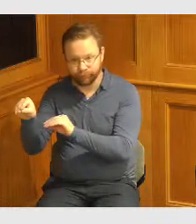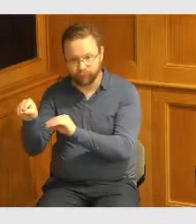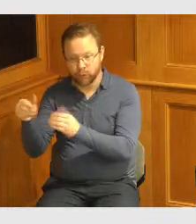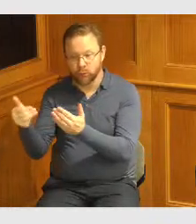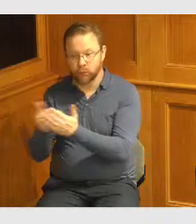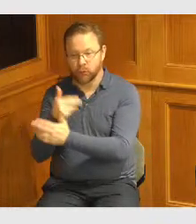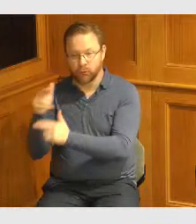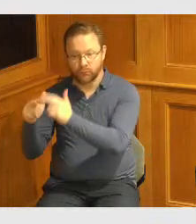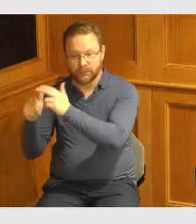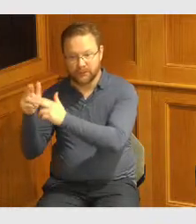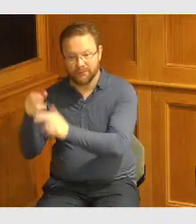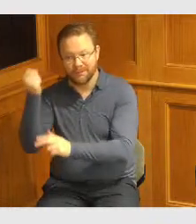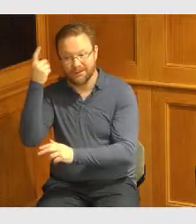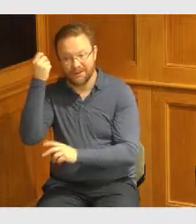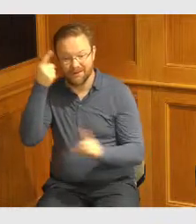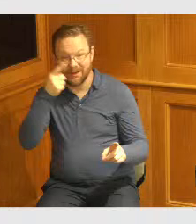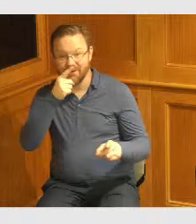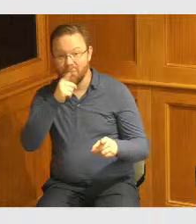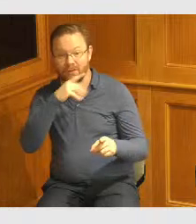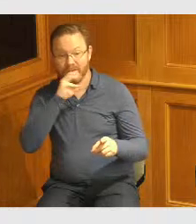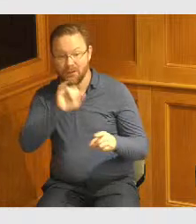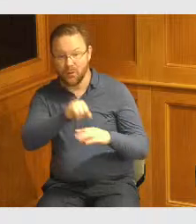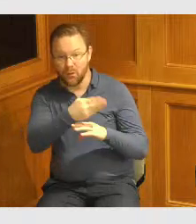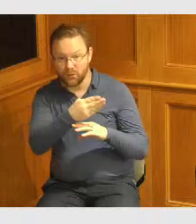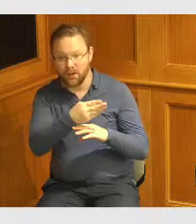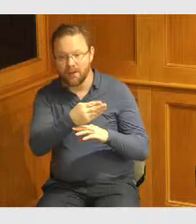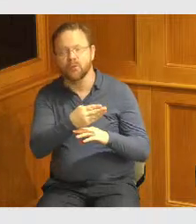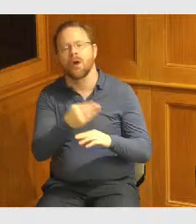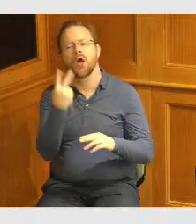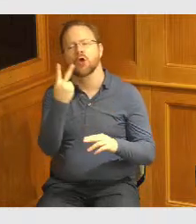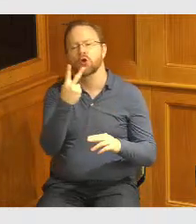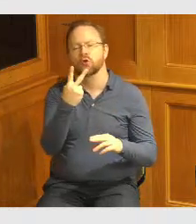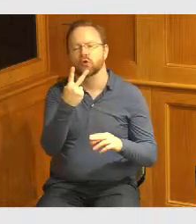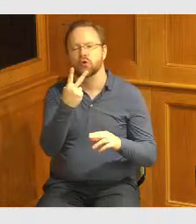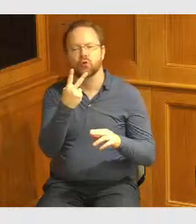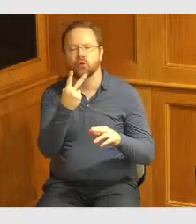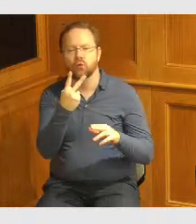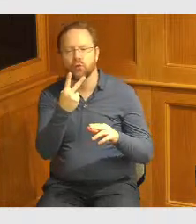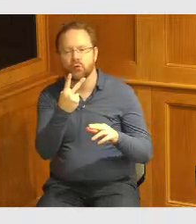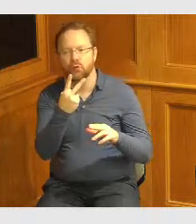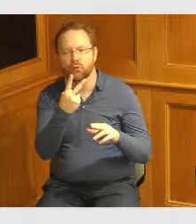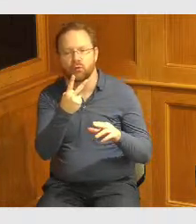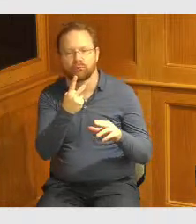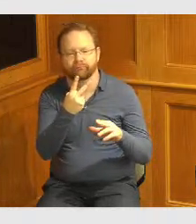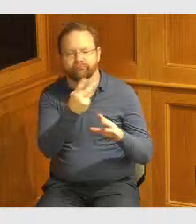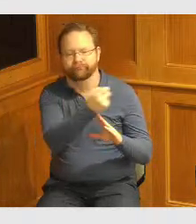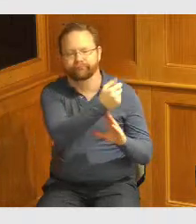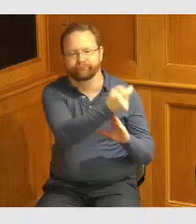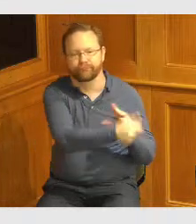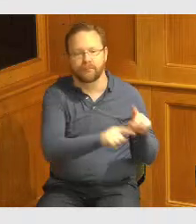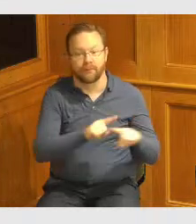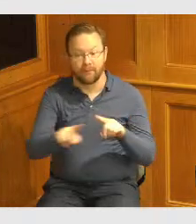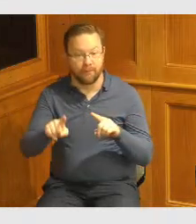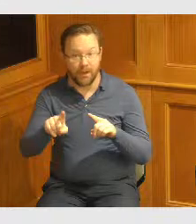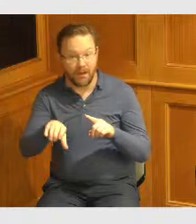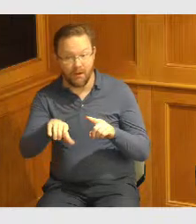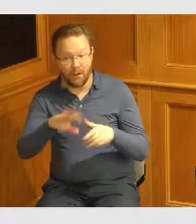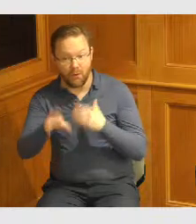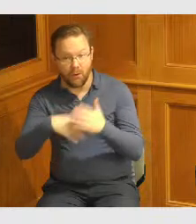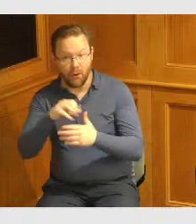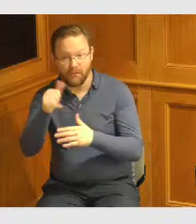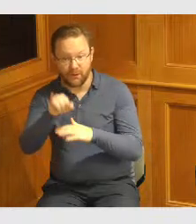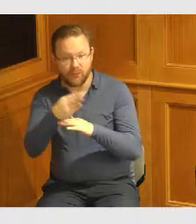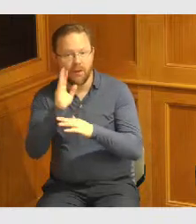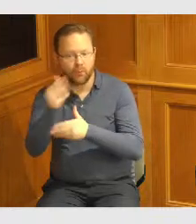facility in Reading, all of those positions except for 2 will be backfilled in the city of Cincinnati. So this won't have a major impact on the